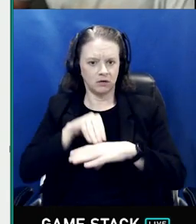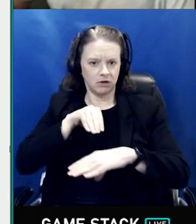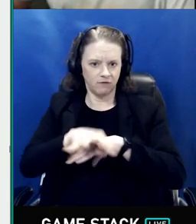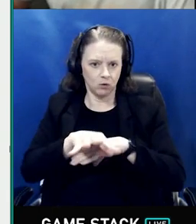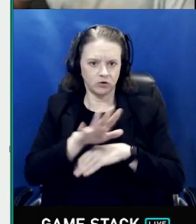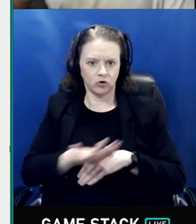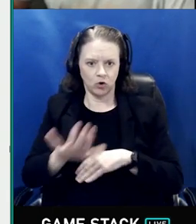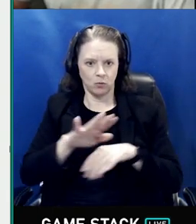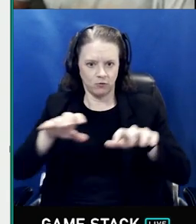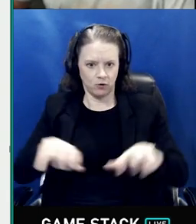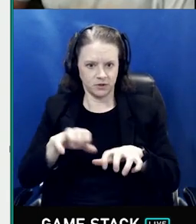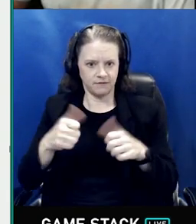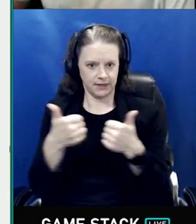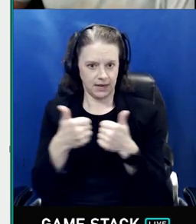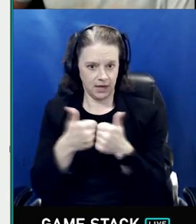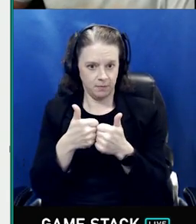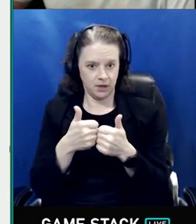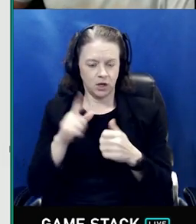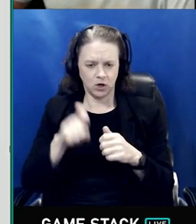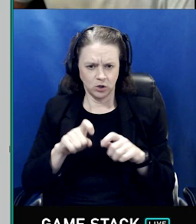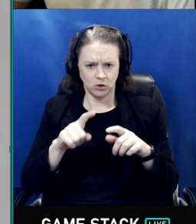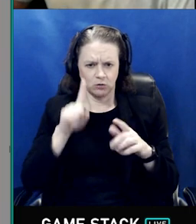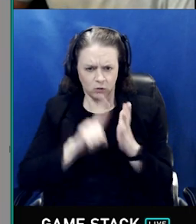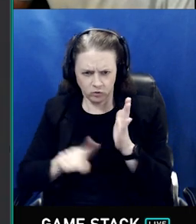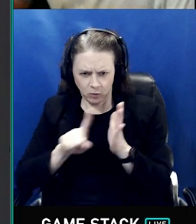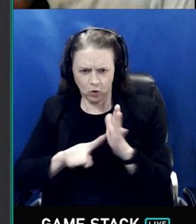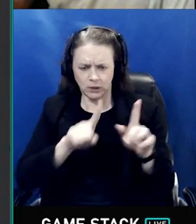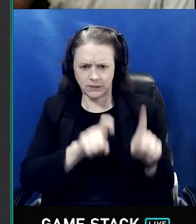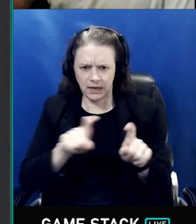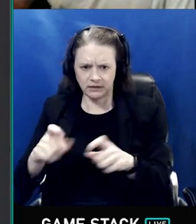to ensure you're optimized the way you want.